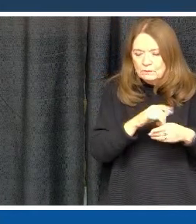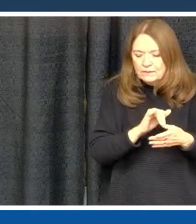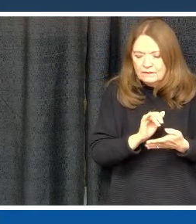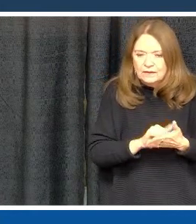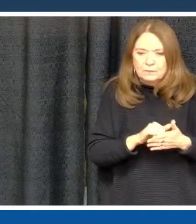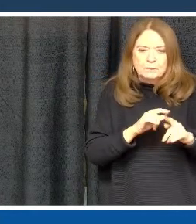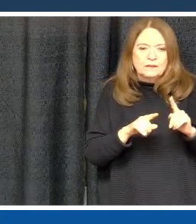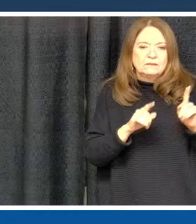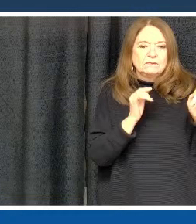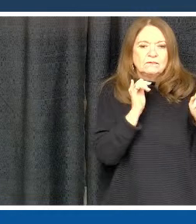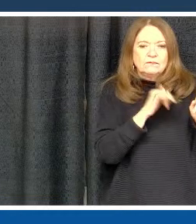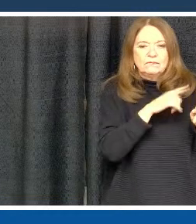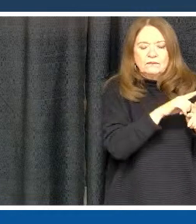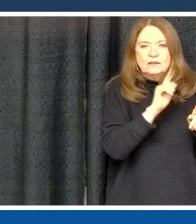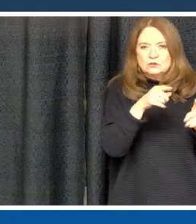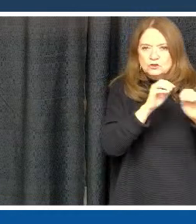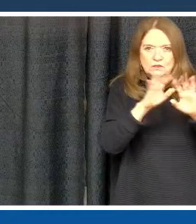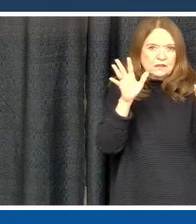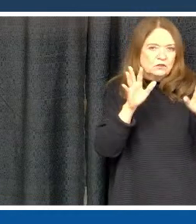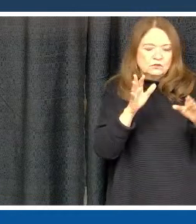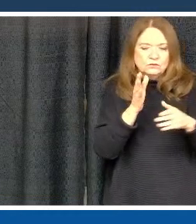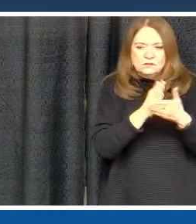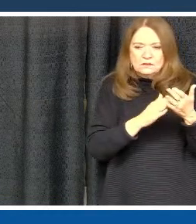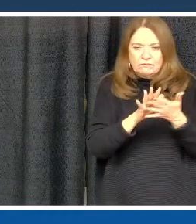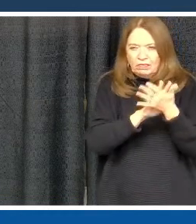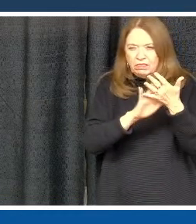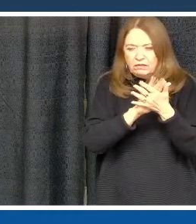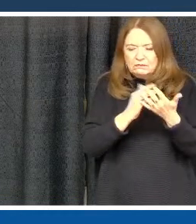this was just to clear up some vague language.